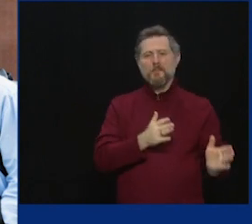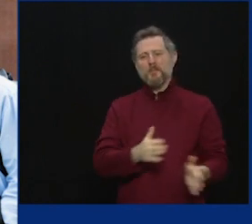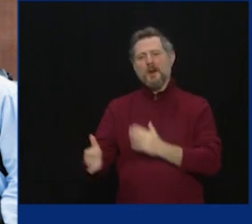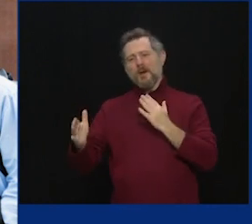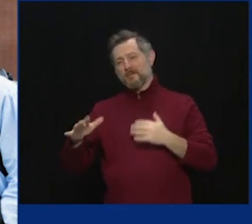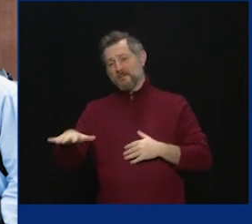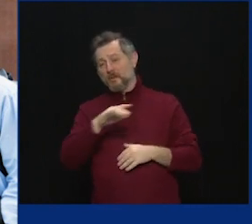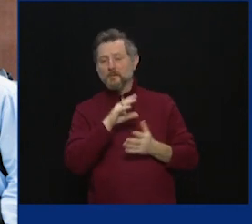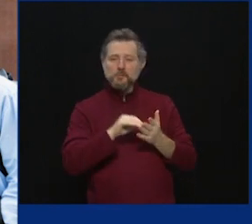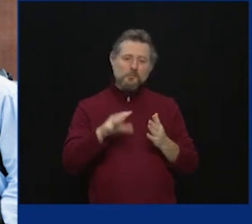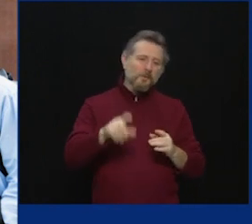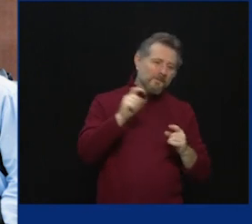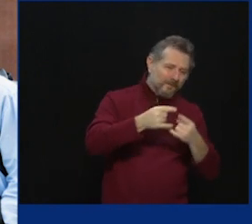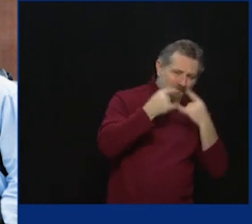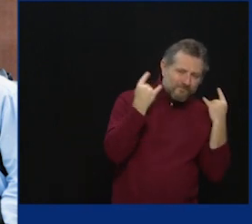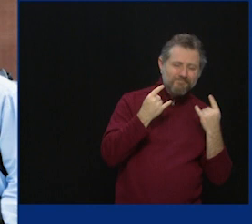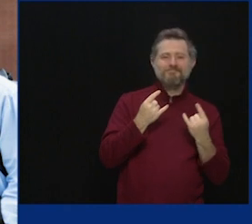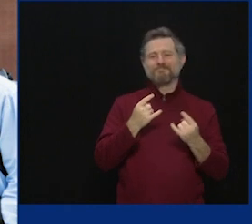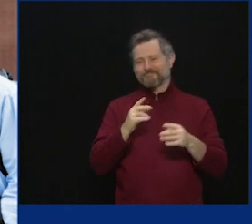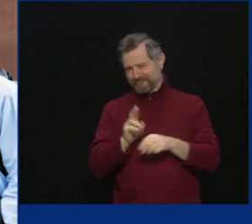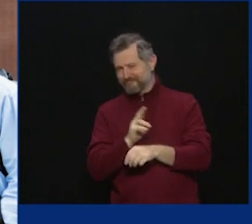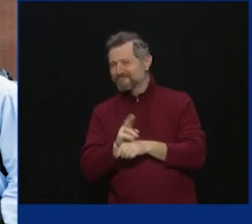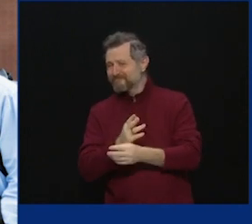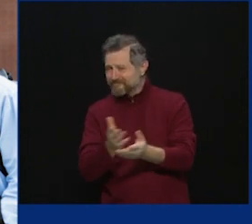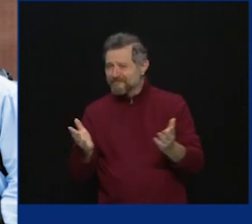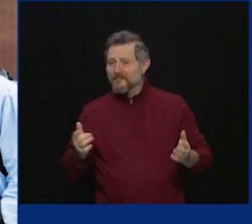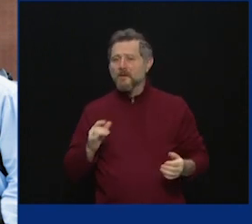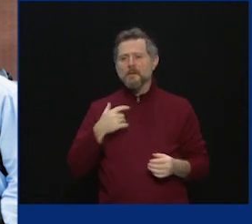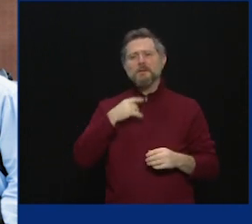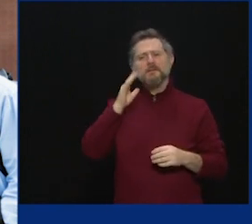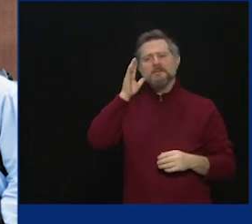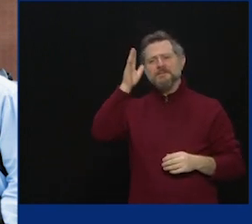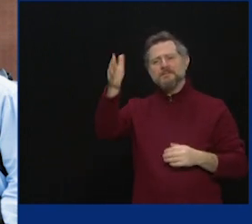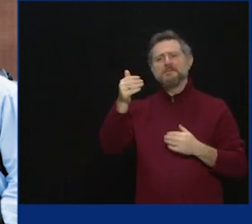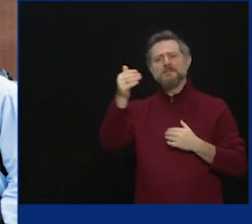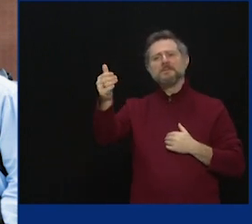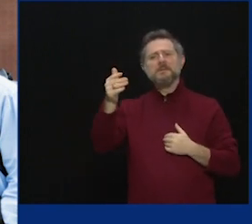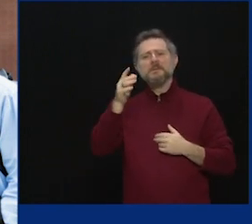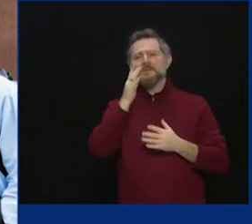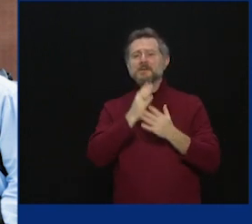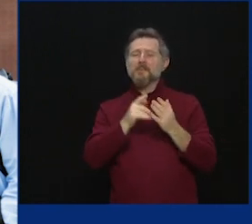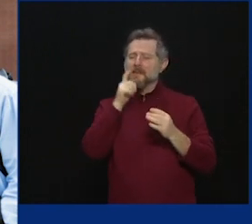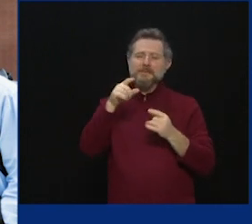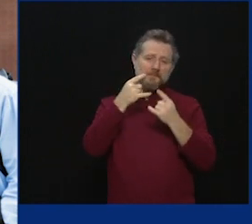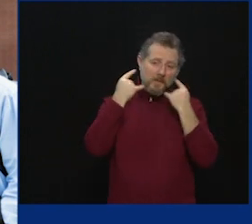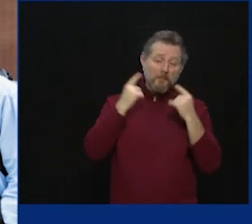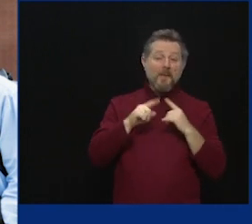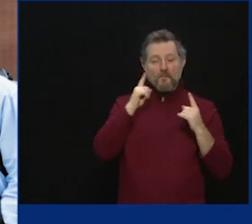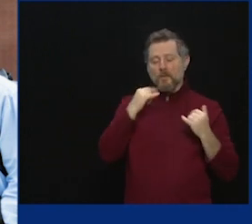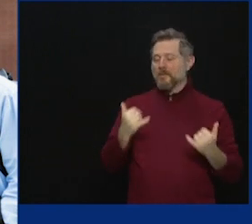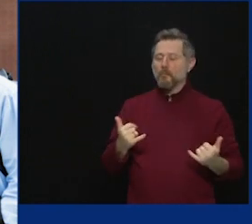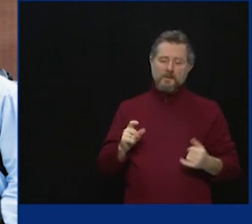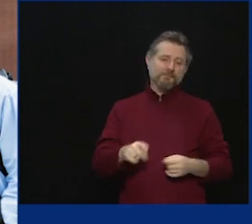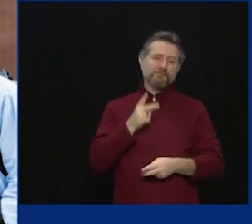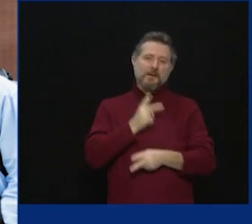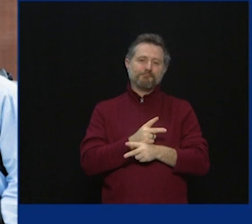masks. There is an end in sight at some point, but it is just not now. It does not make sense for us to remove that. I know